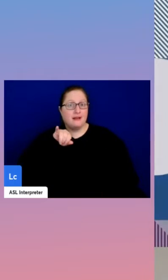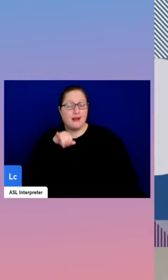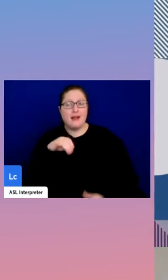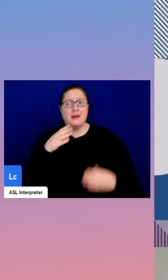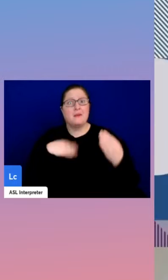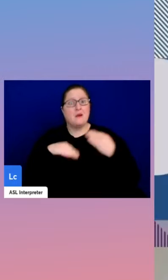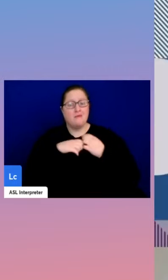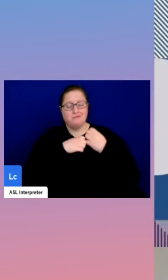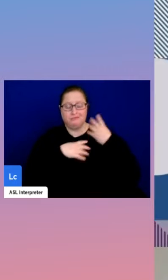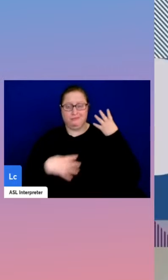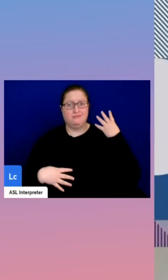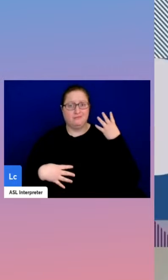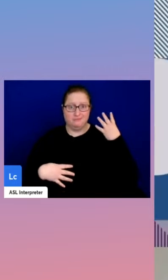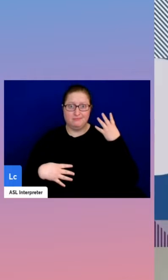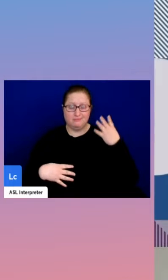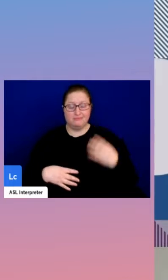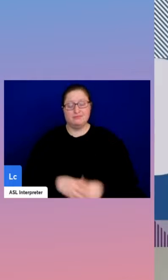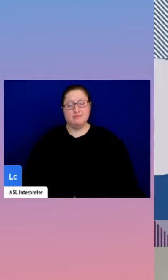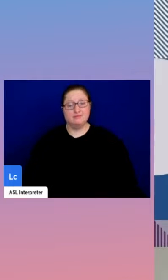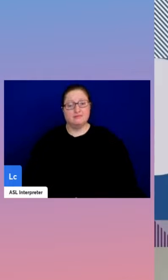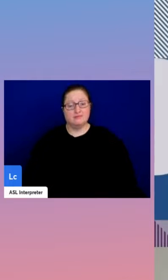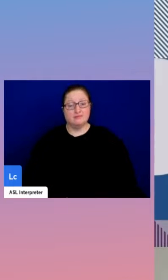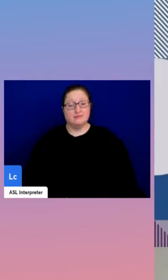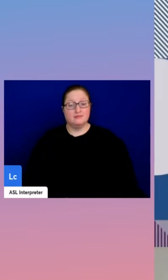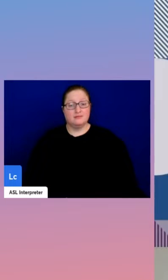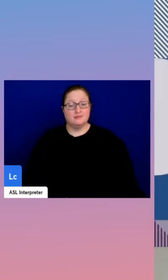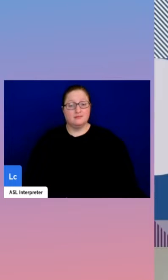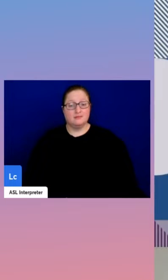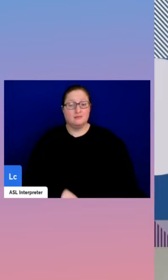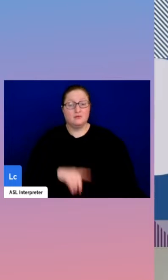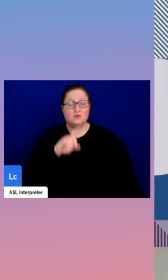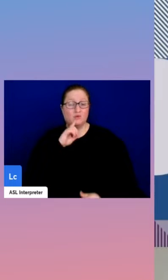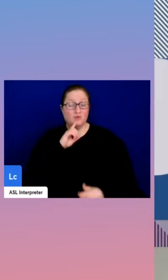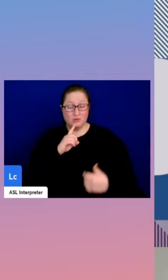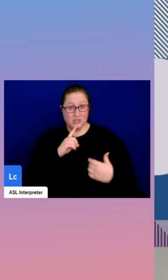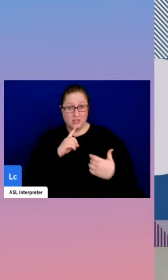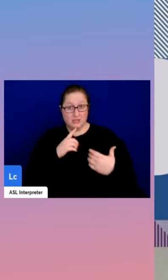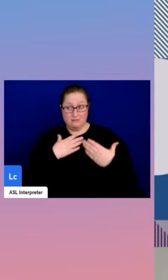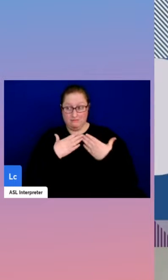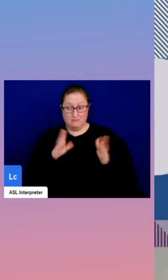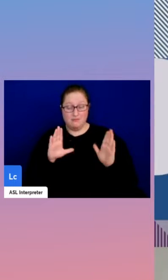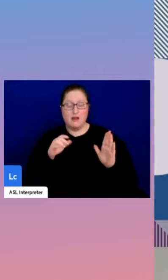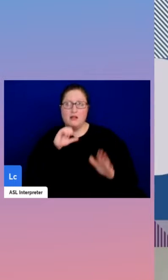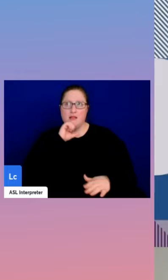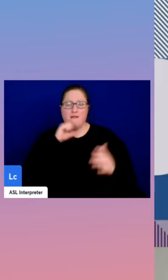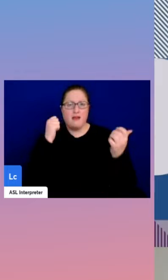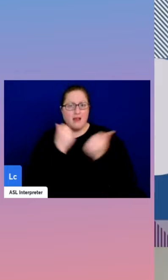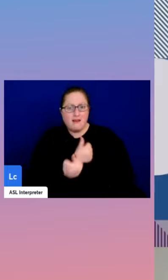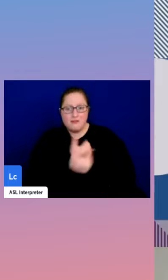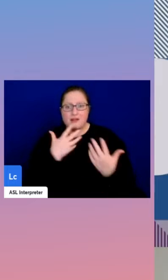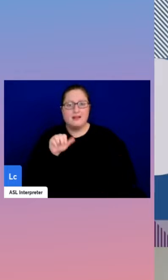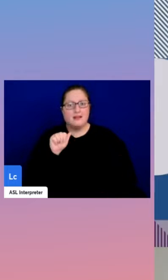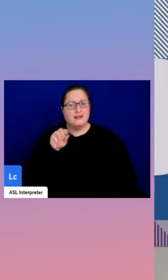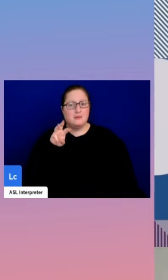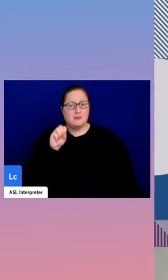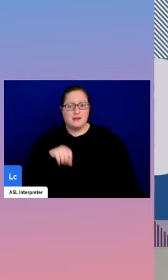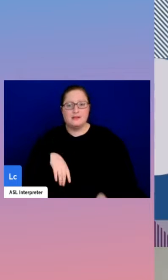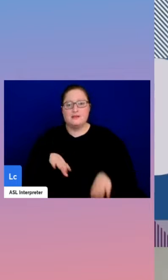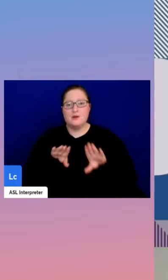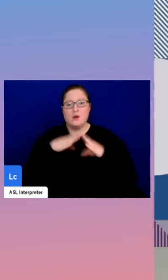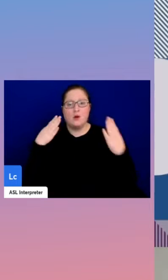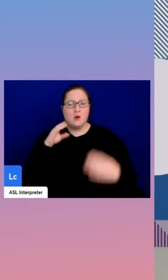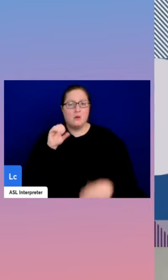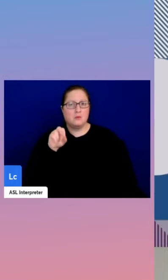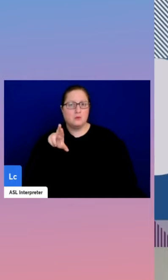more. And in general, I just really enjoy all things AWS, open source, testing, and